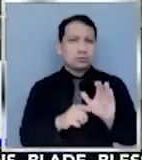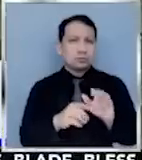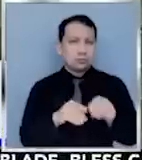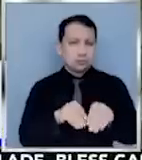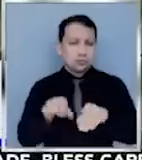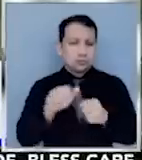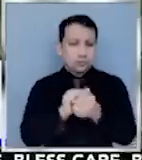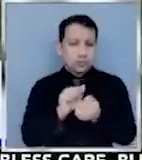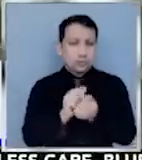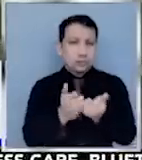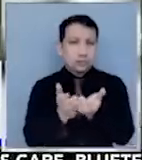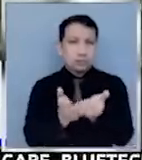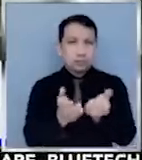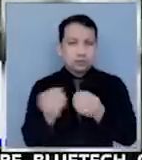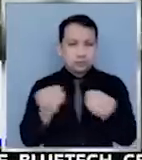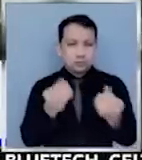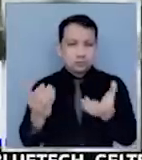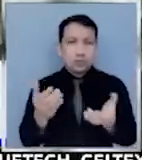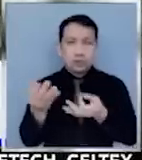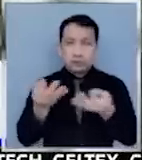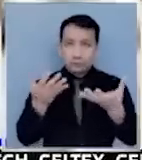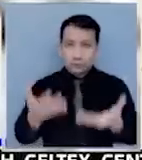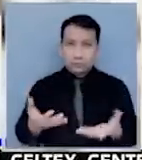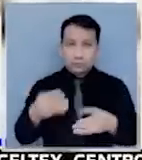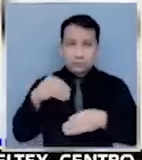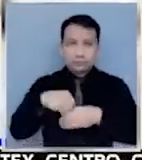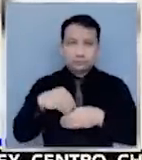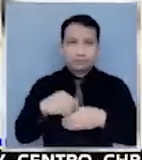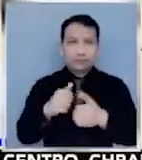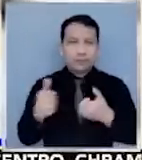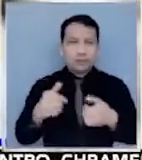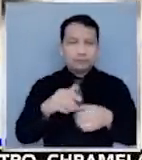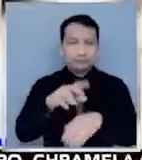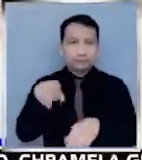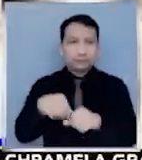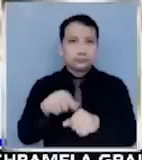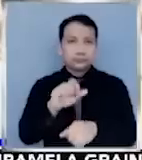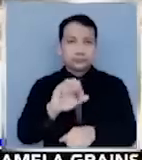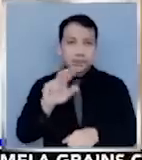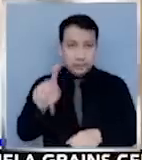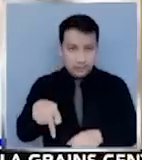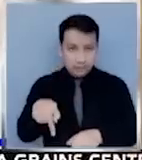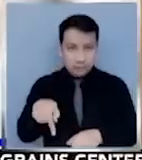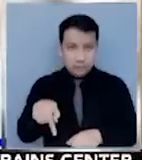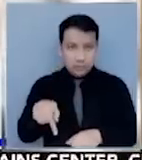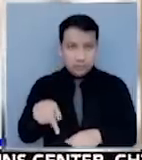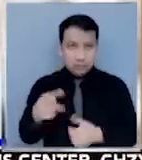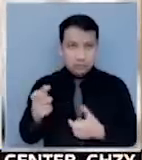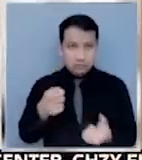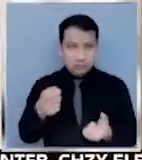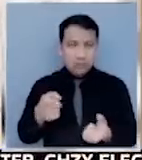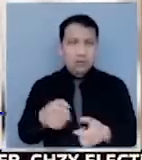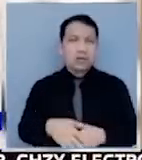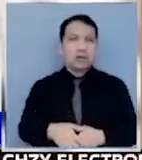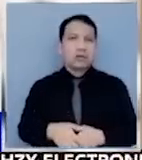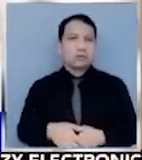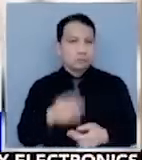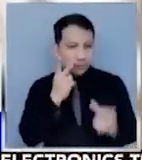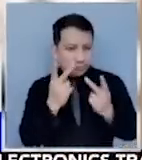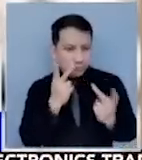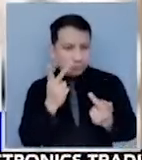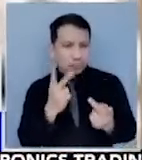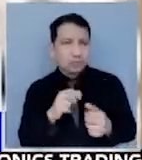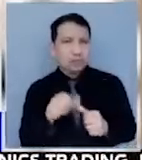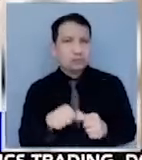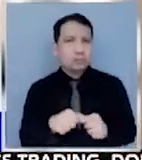at pag-ooperate ng pasilidad sa loob ng ilang kampo ng Armed Forces of the Philippines. The visit of Secretary Austin